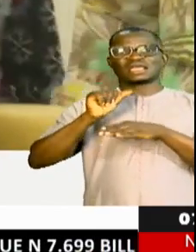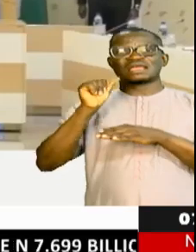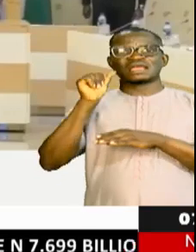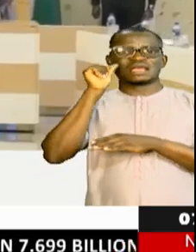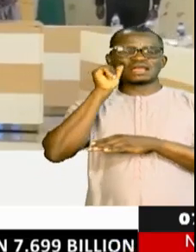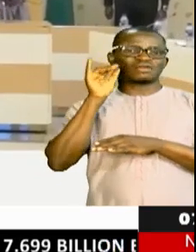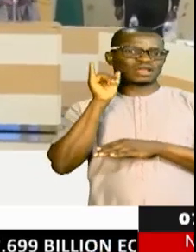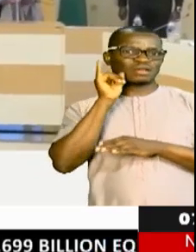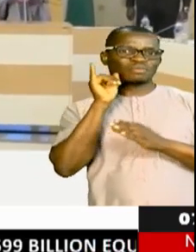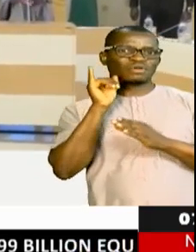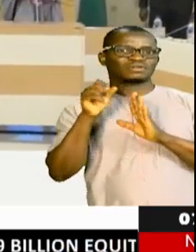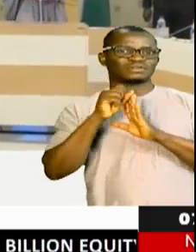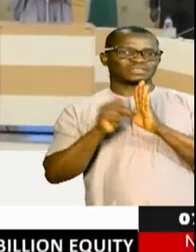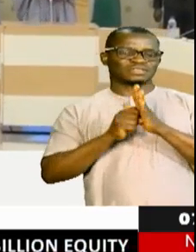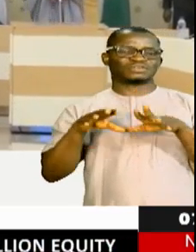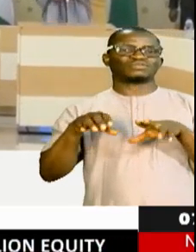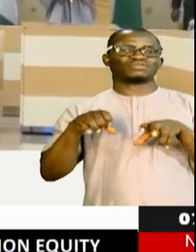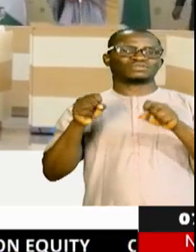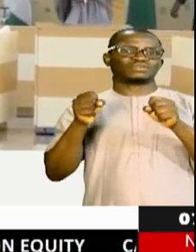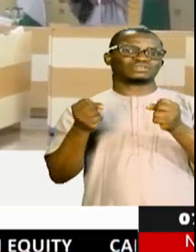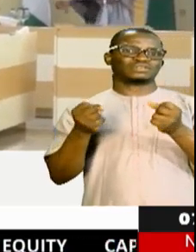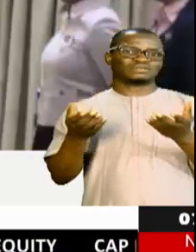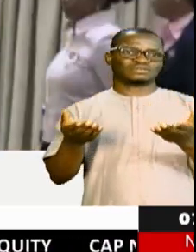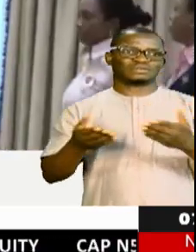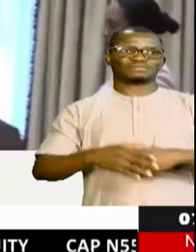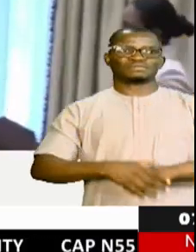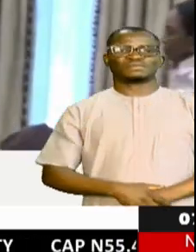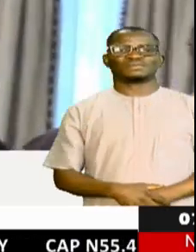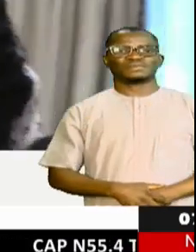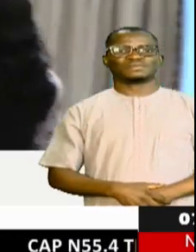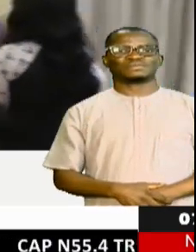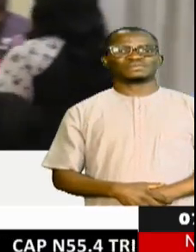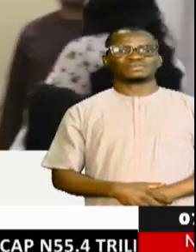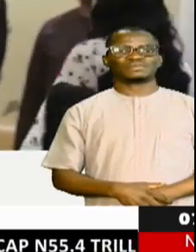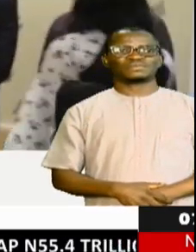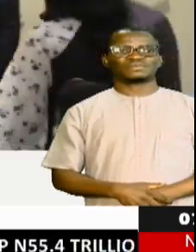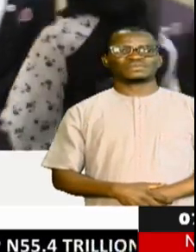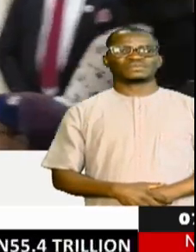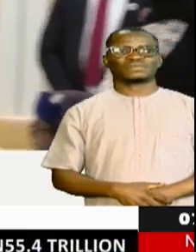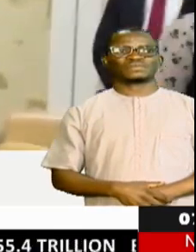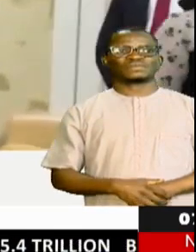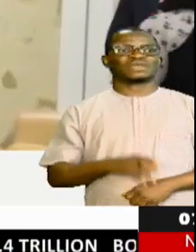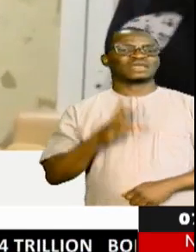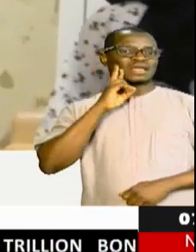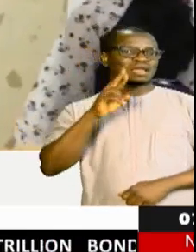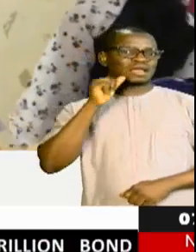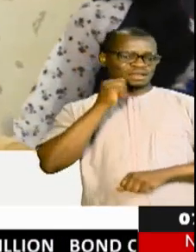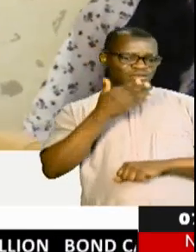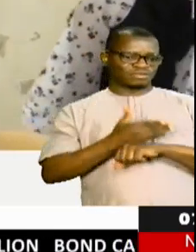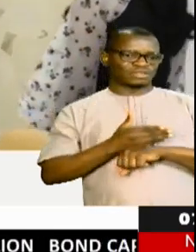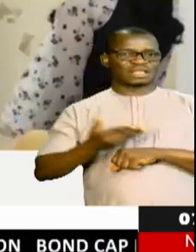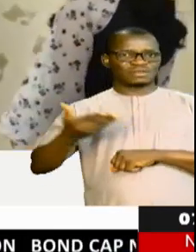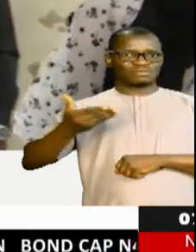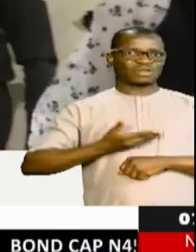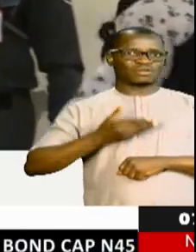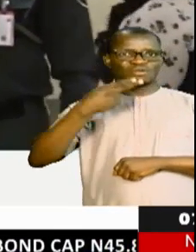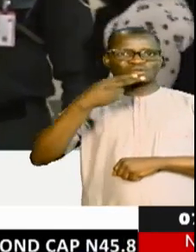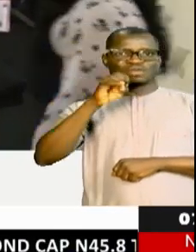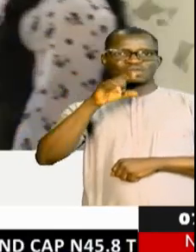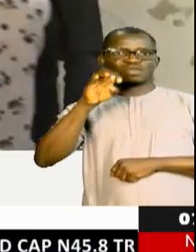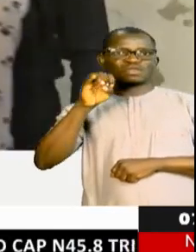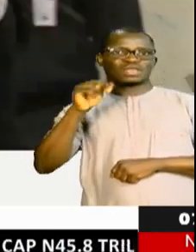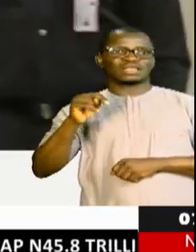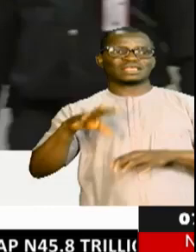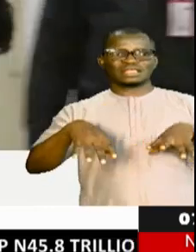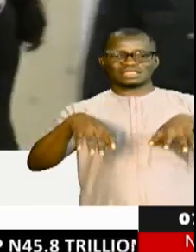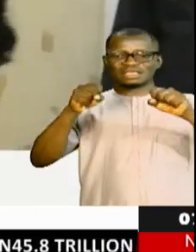Eno. Rest in perfect peace. Her daughter, Helene Eno, is taking her place